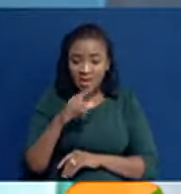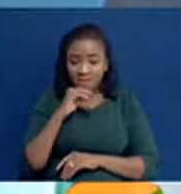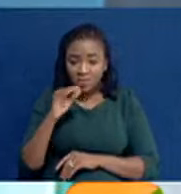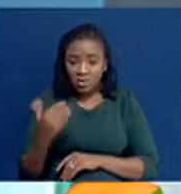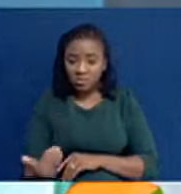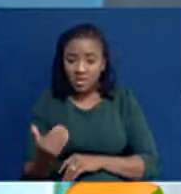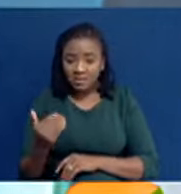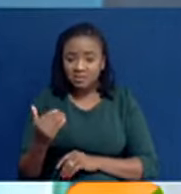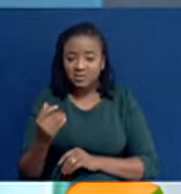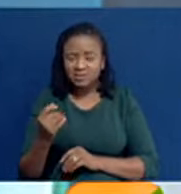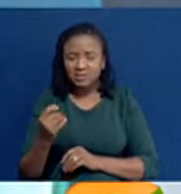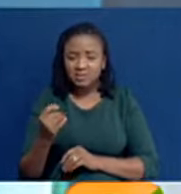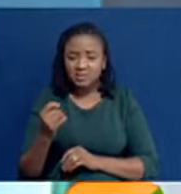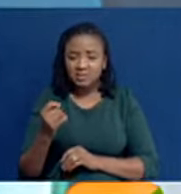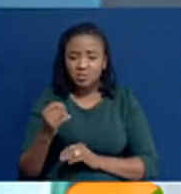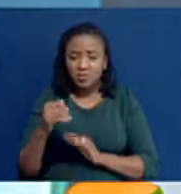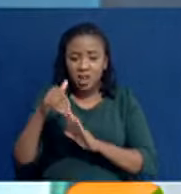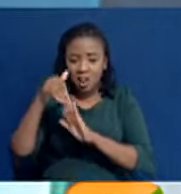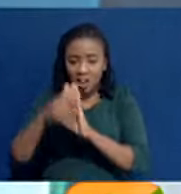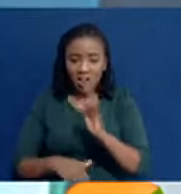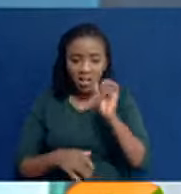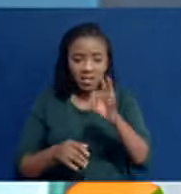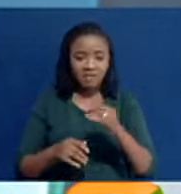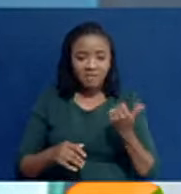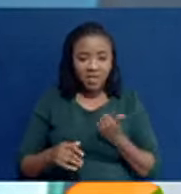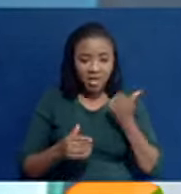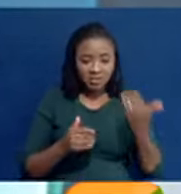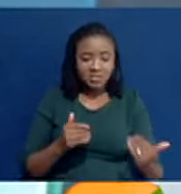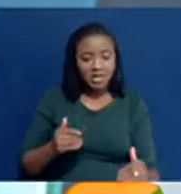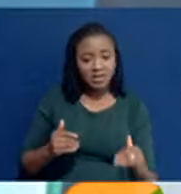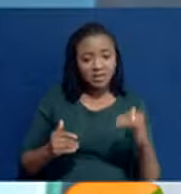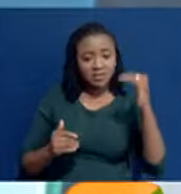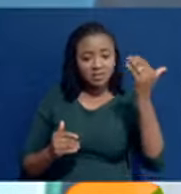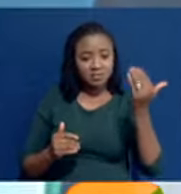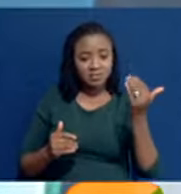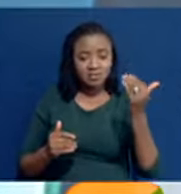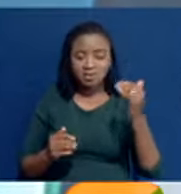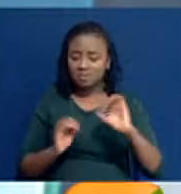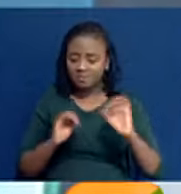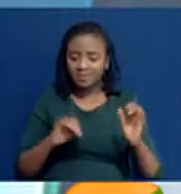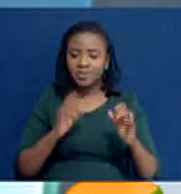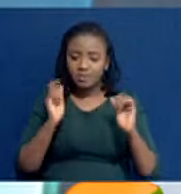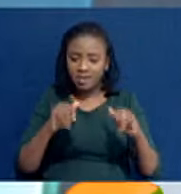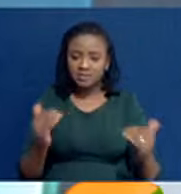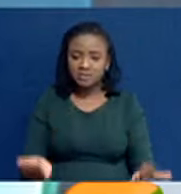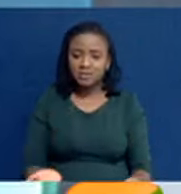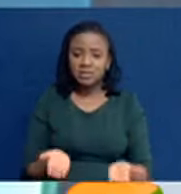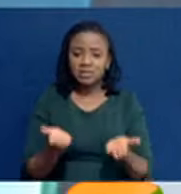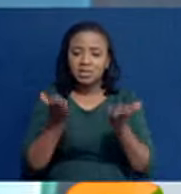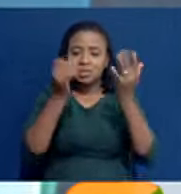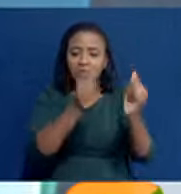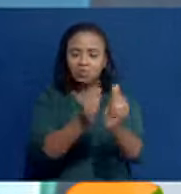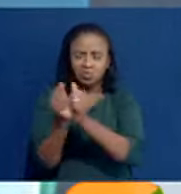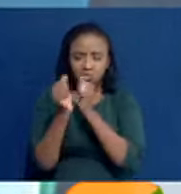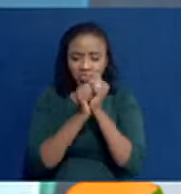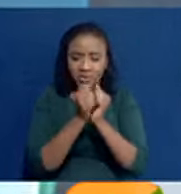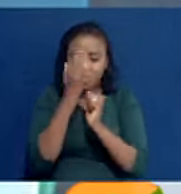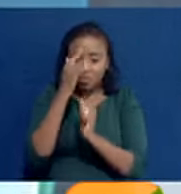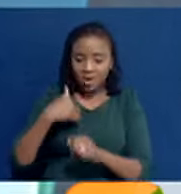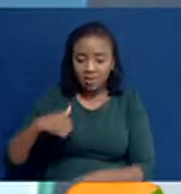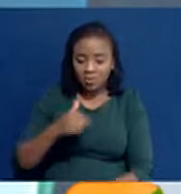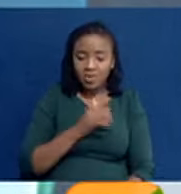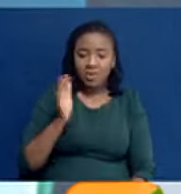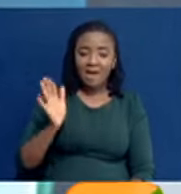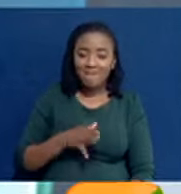girl child is coming up. They should both be able to come up. We are mothers of